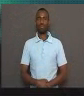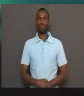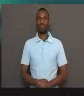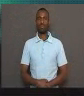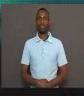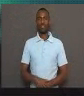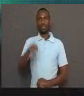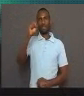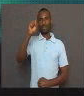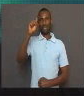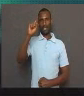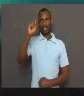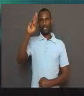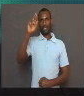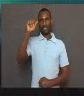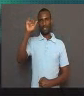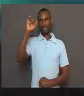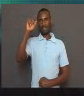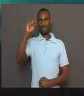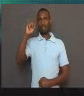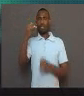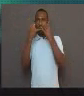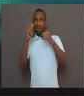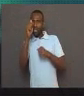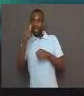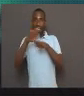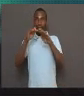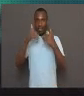The strain on wire A is